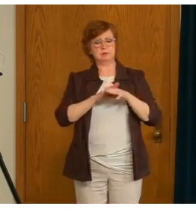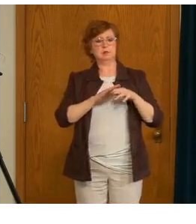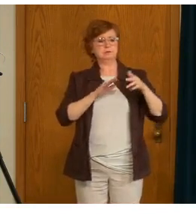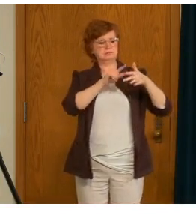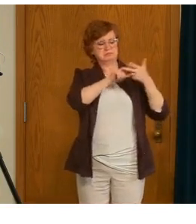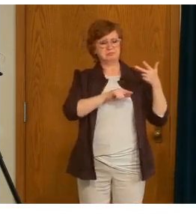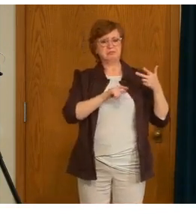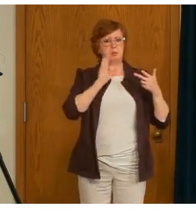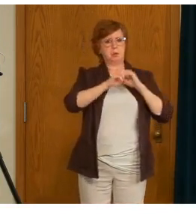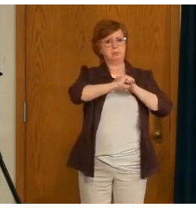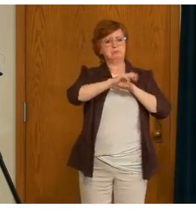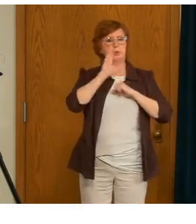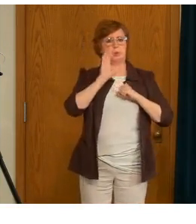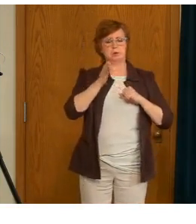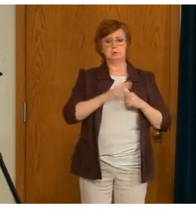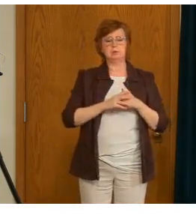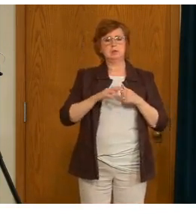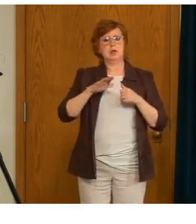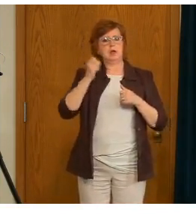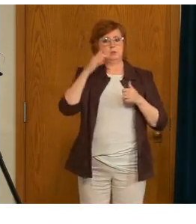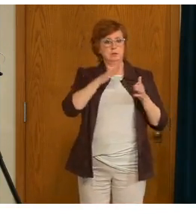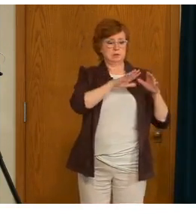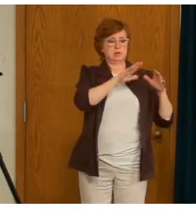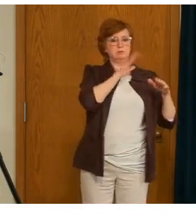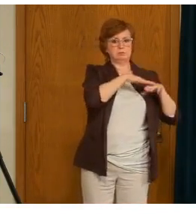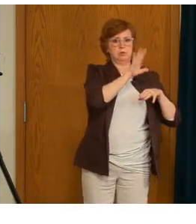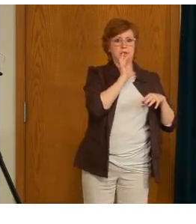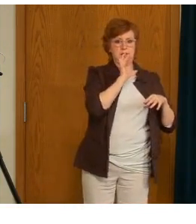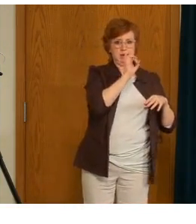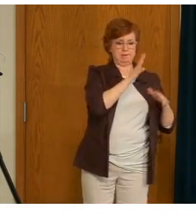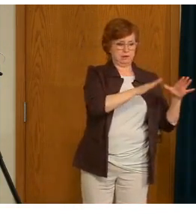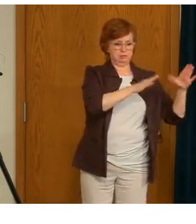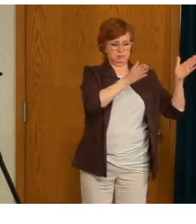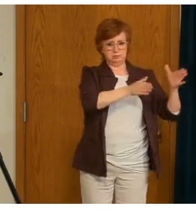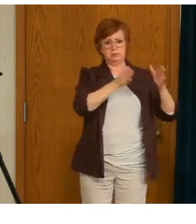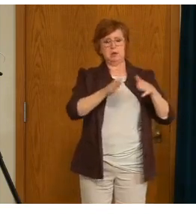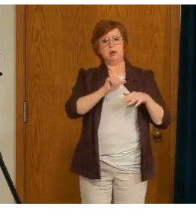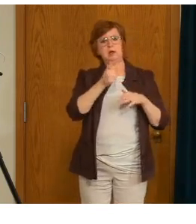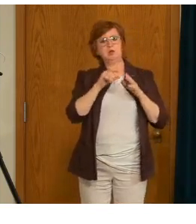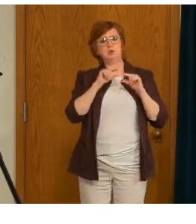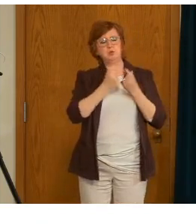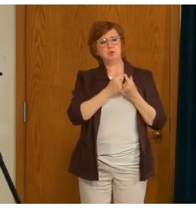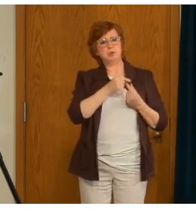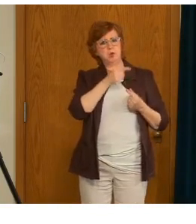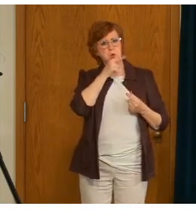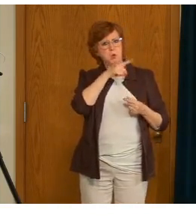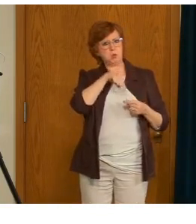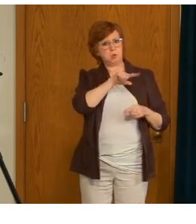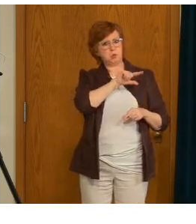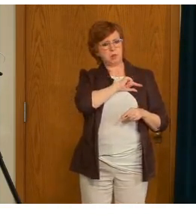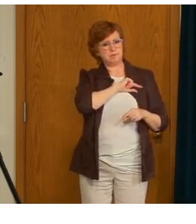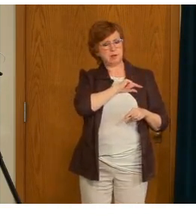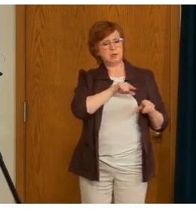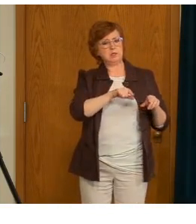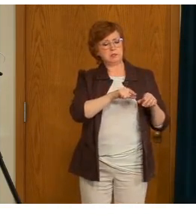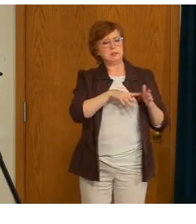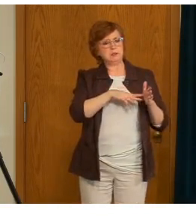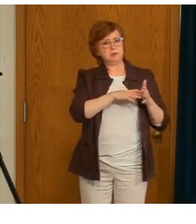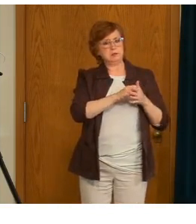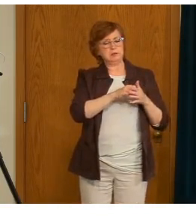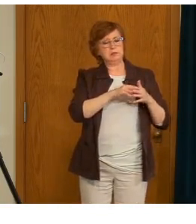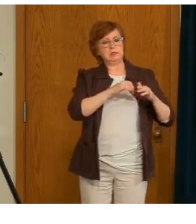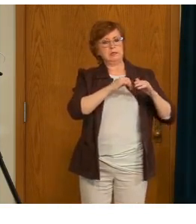subgroups within the clinically extremely vulnerable that are being prioritized for second doses, and those